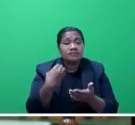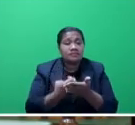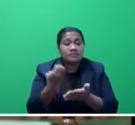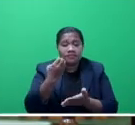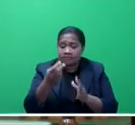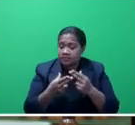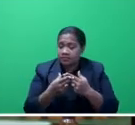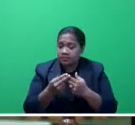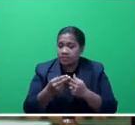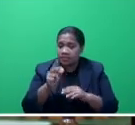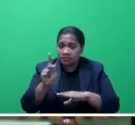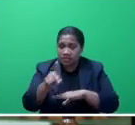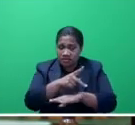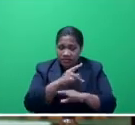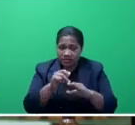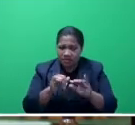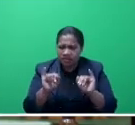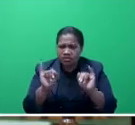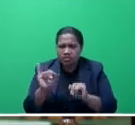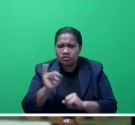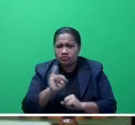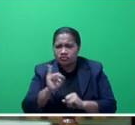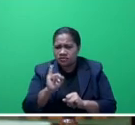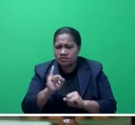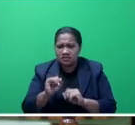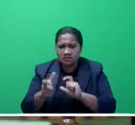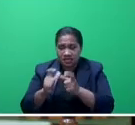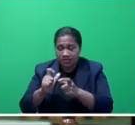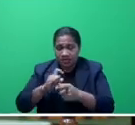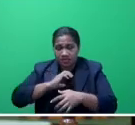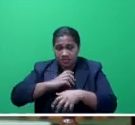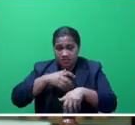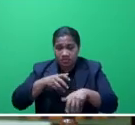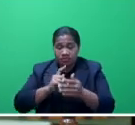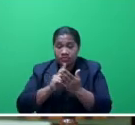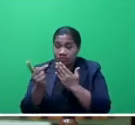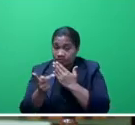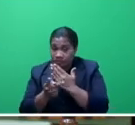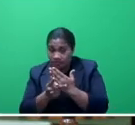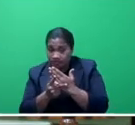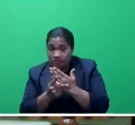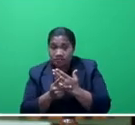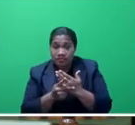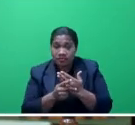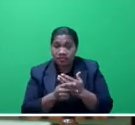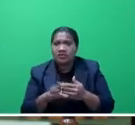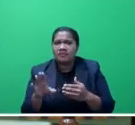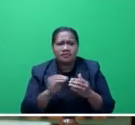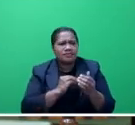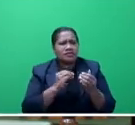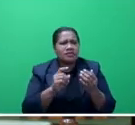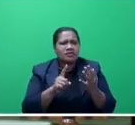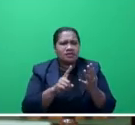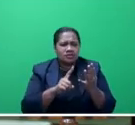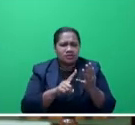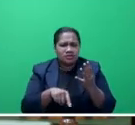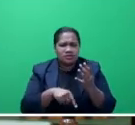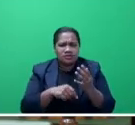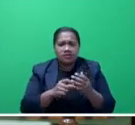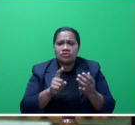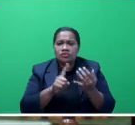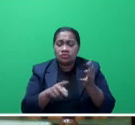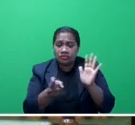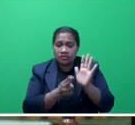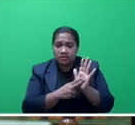Pacific Insurance and Climate Adaptation Program, or PCAP, administered by the United Nations Capital Development Fund, has